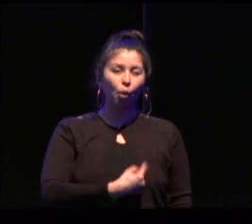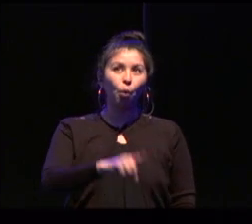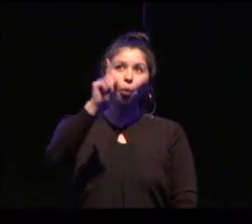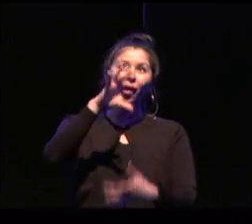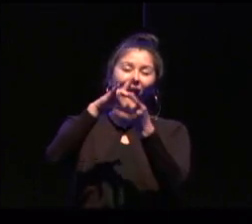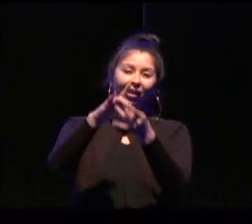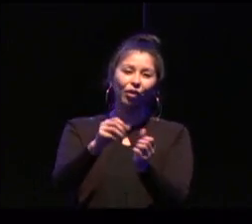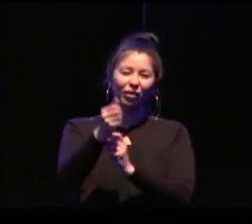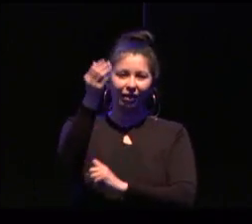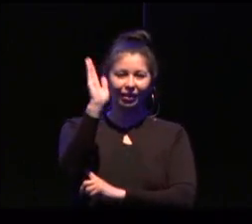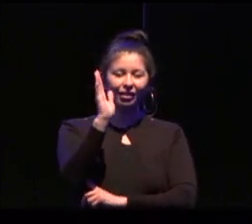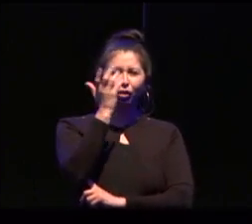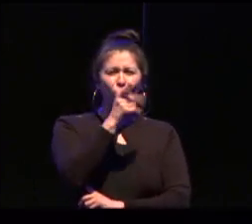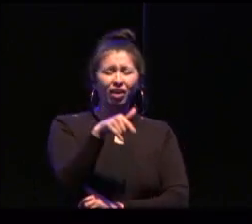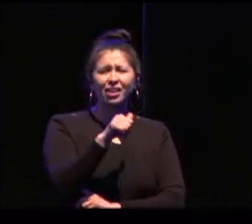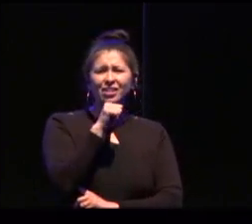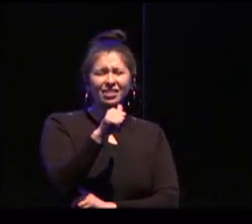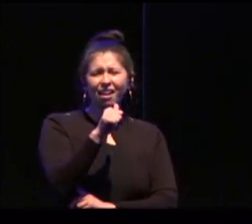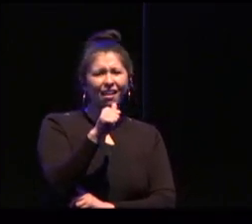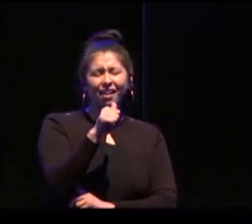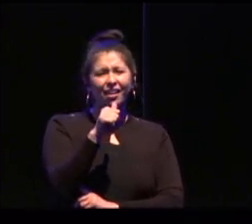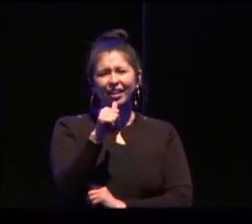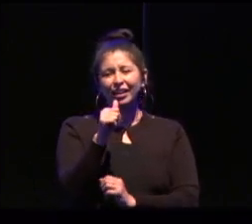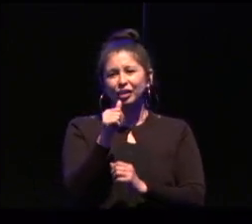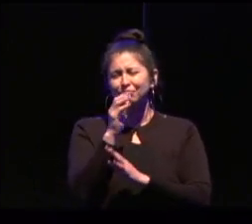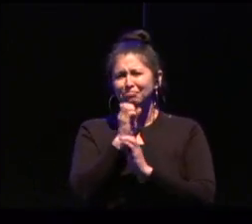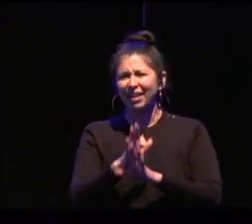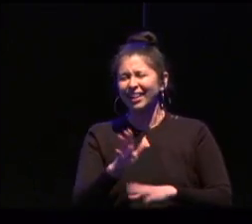with God. Oh, this is not blasphemy.